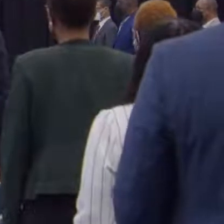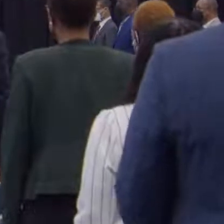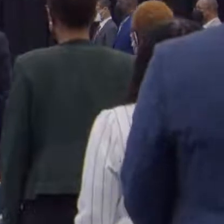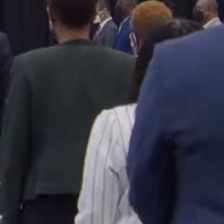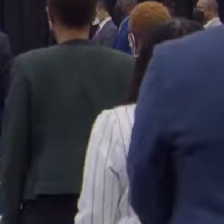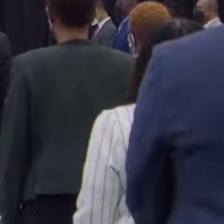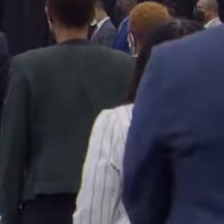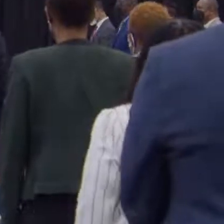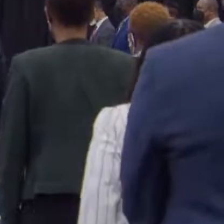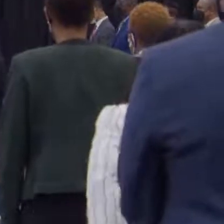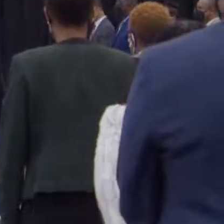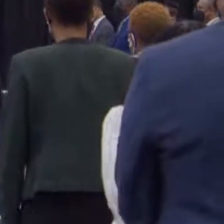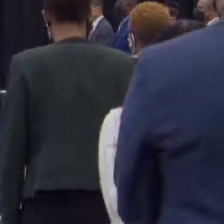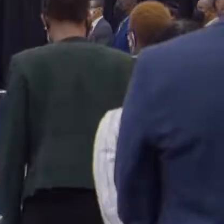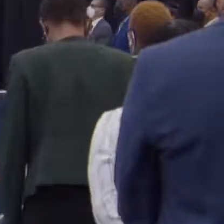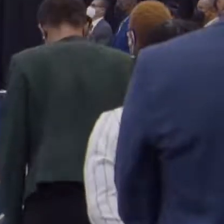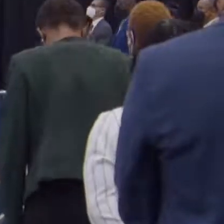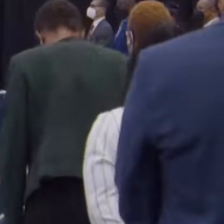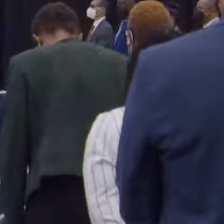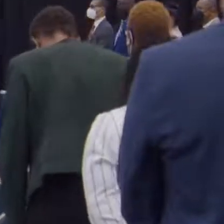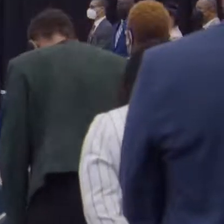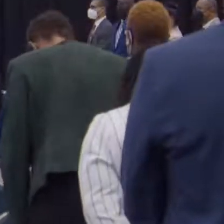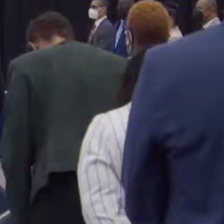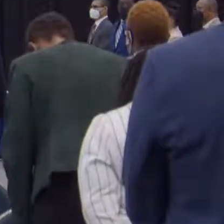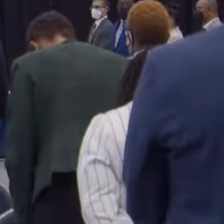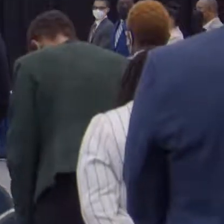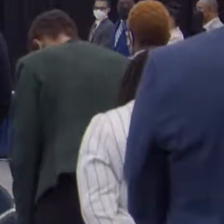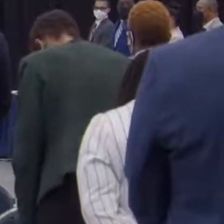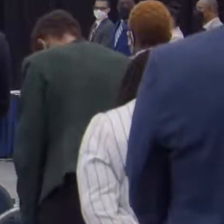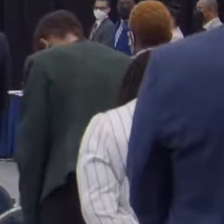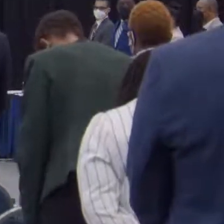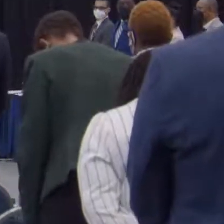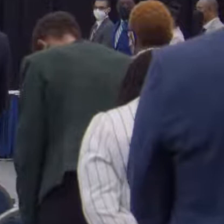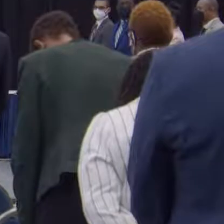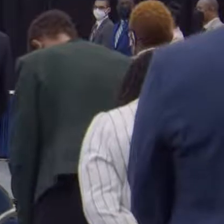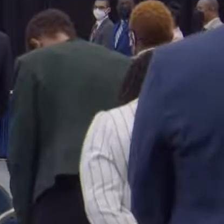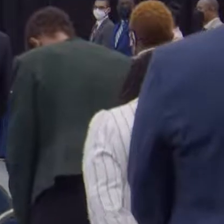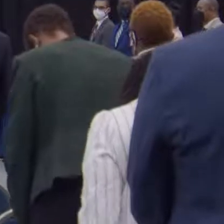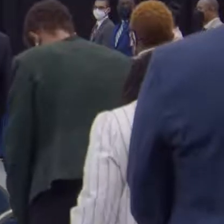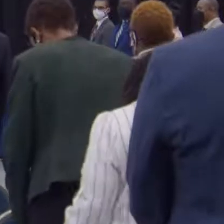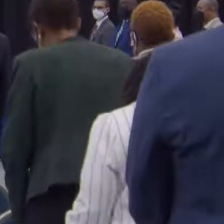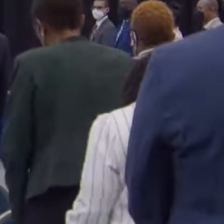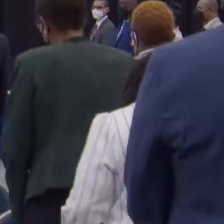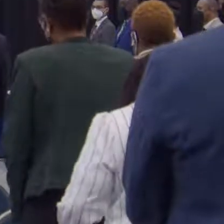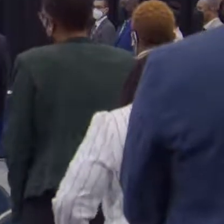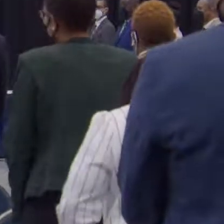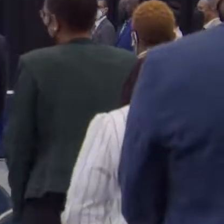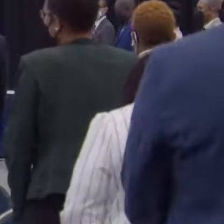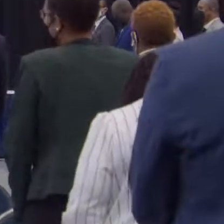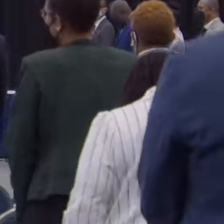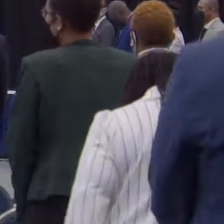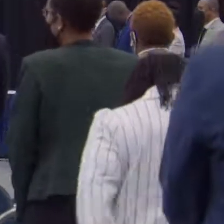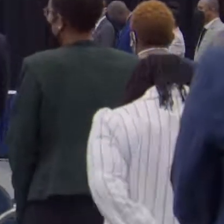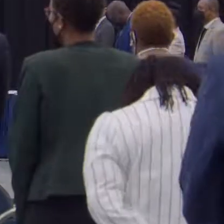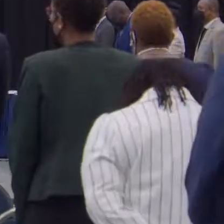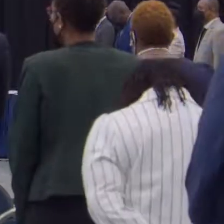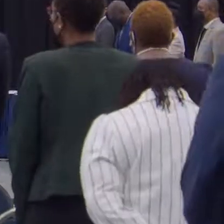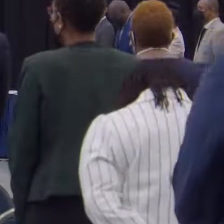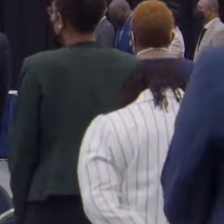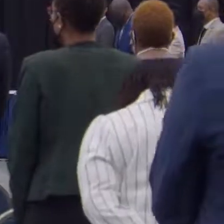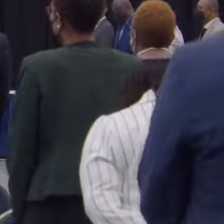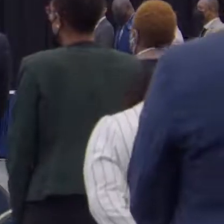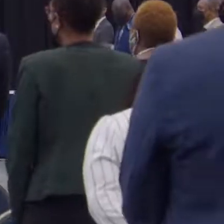I ask you to remain standing for the invocation, which will be led by the Reverend Dr. Nigel Taylor, President of the